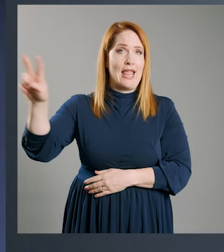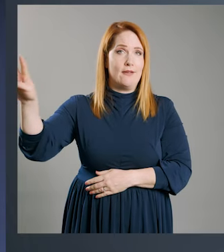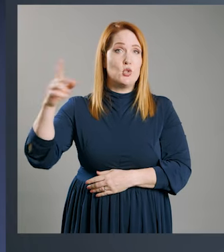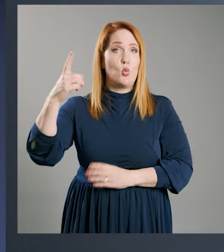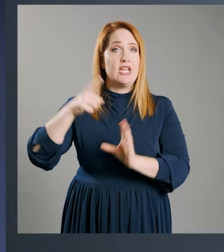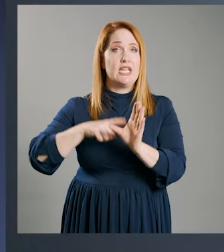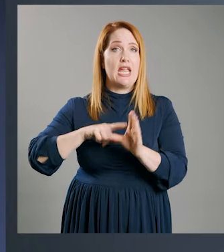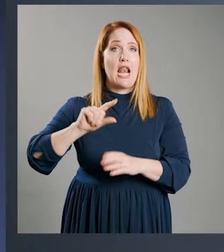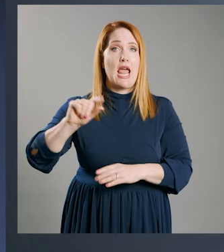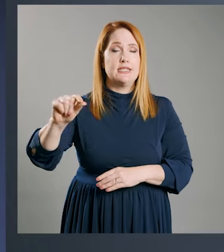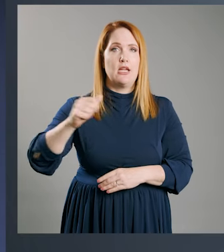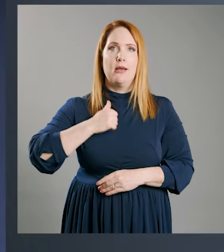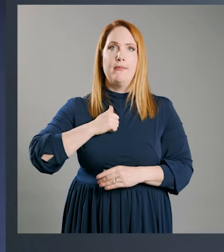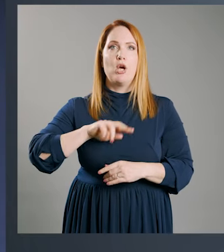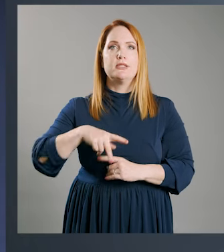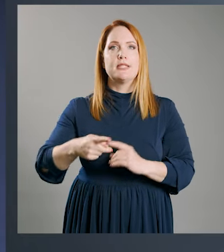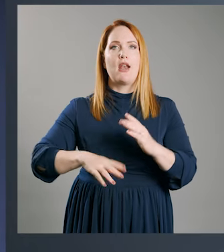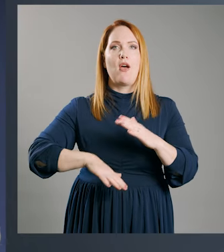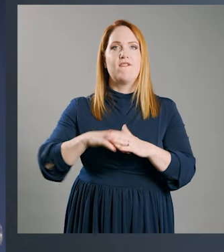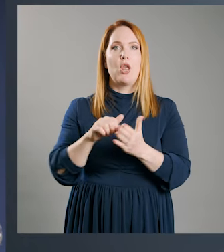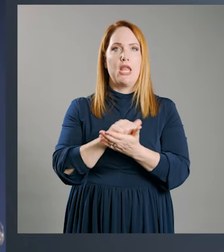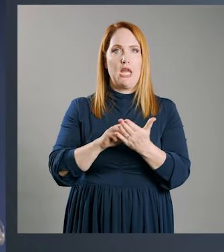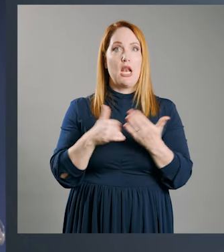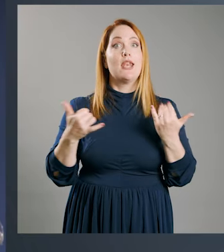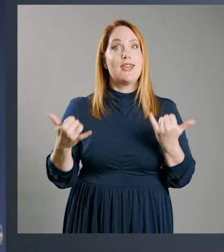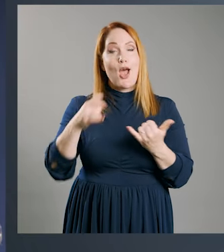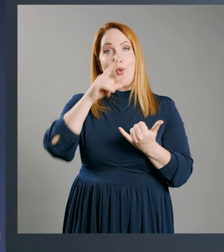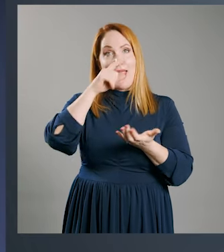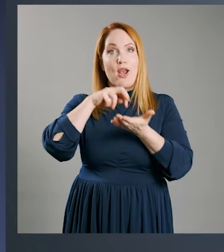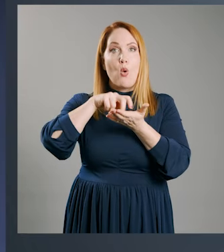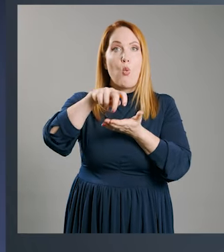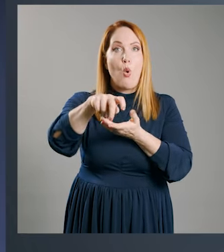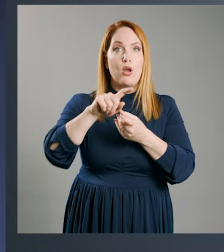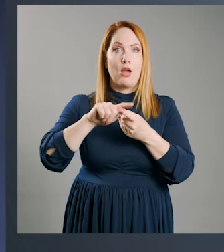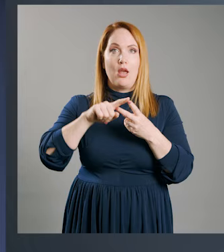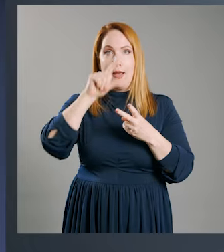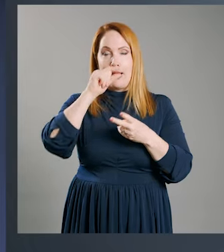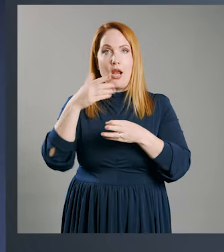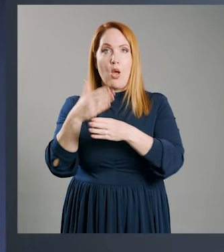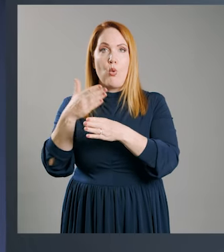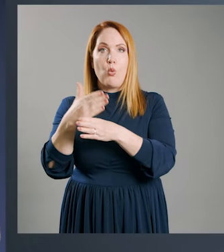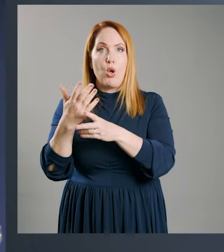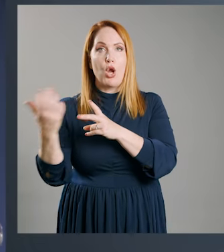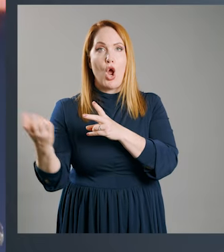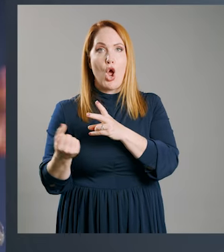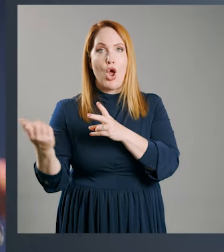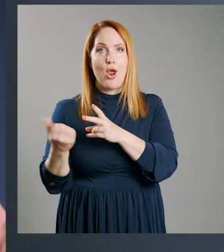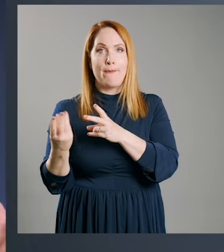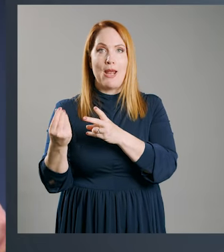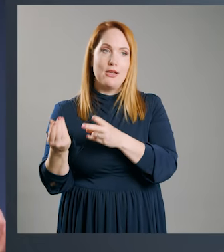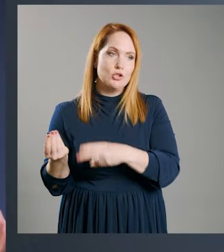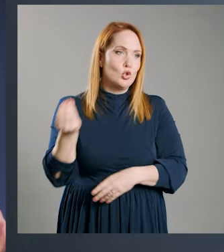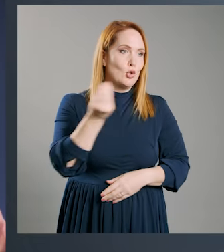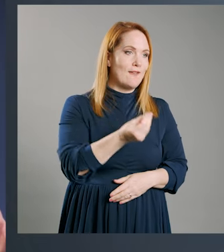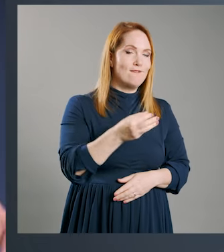left, but the year after they left, my son was completely healed. And he can now walk, and he now provides for the family, and he can